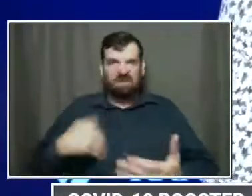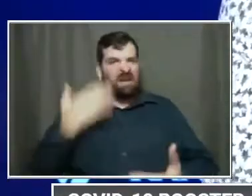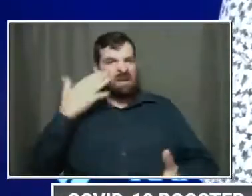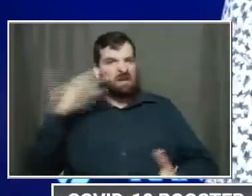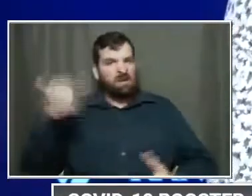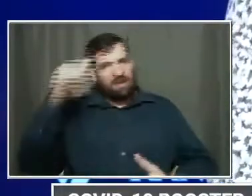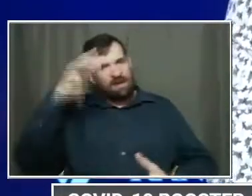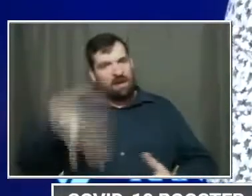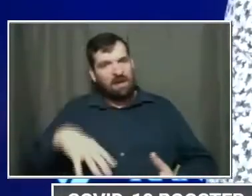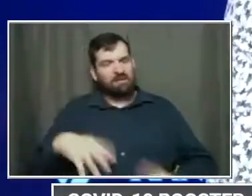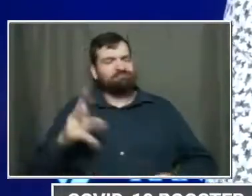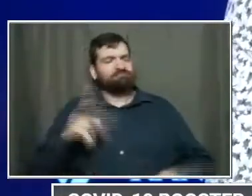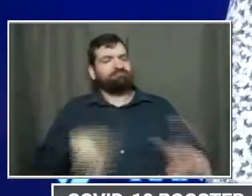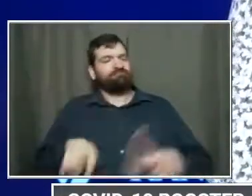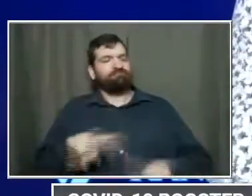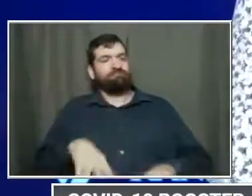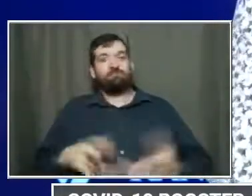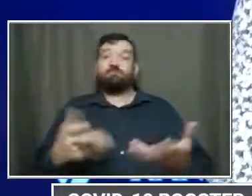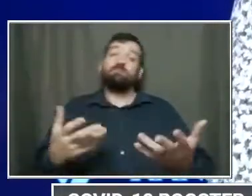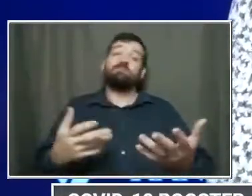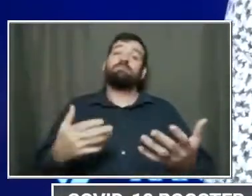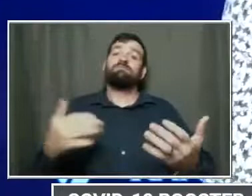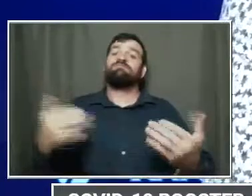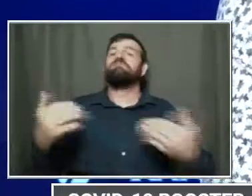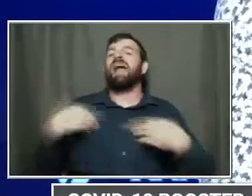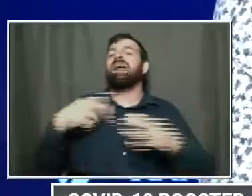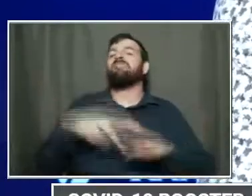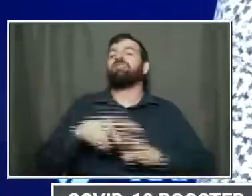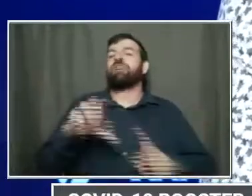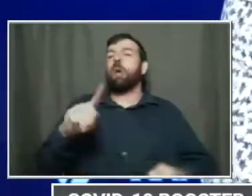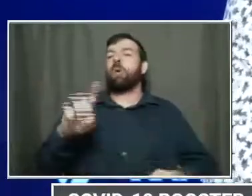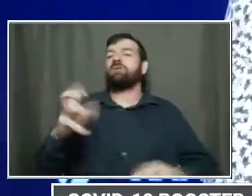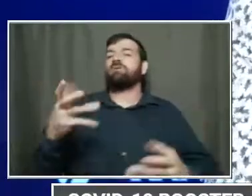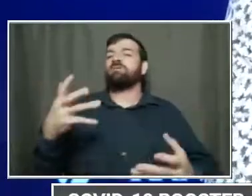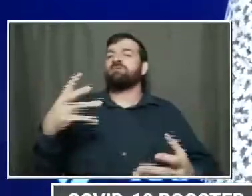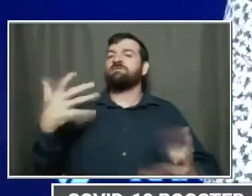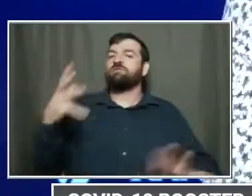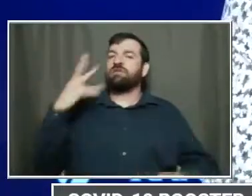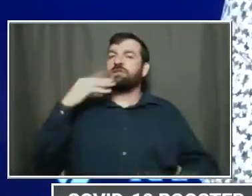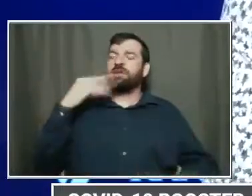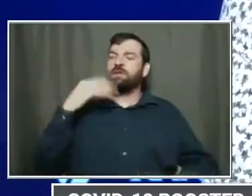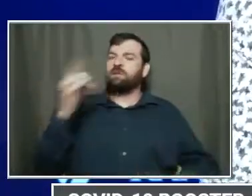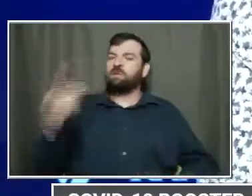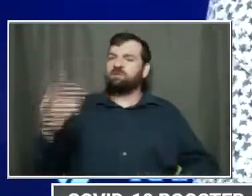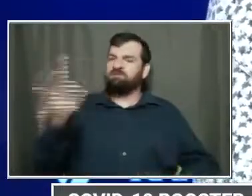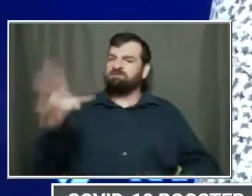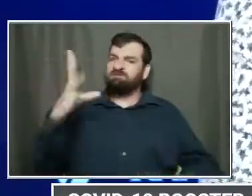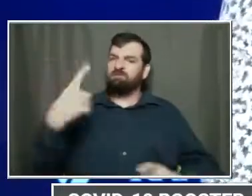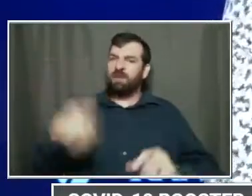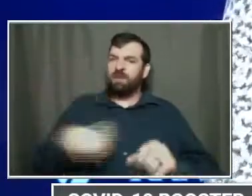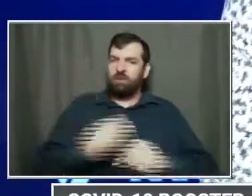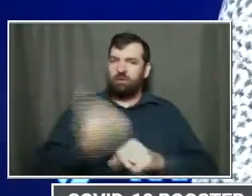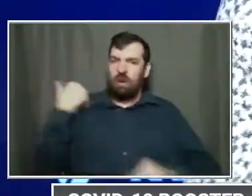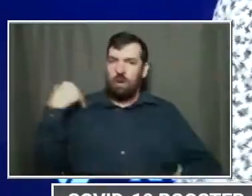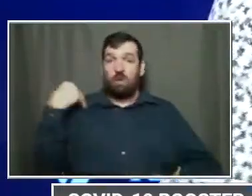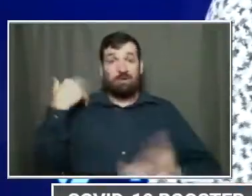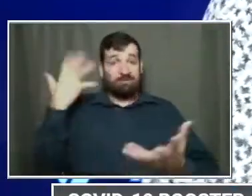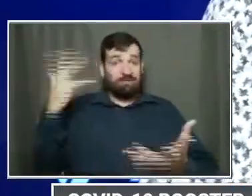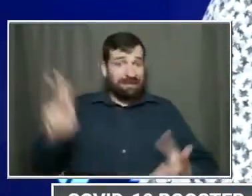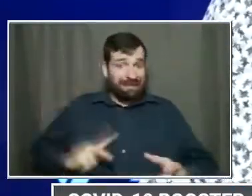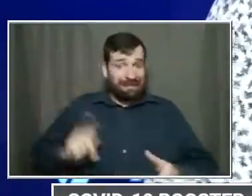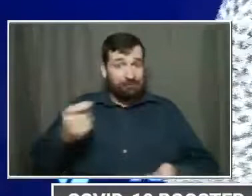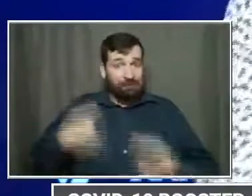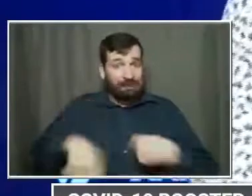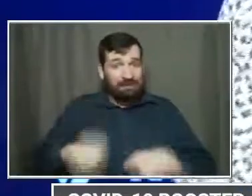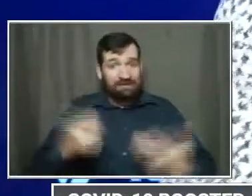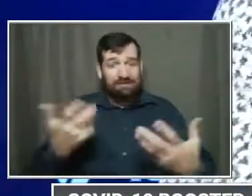he just observed that, and I was like, "Well, I have this cheat code. Like I went through something really traumatic a year ago, and after getting a kidney, is like nothing